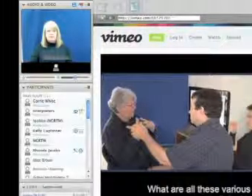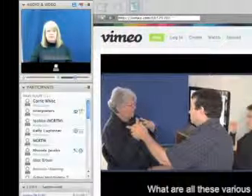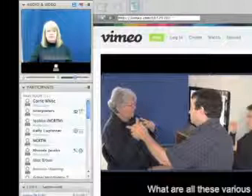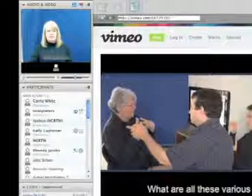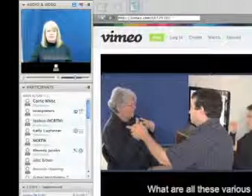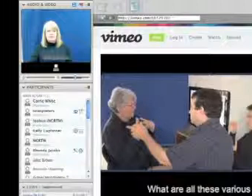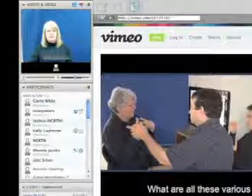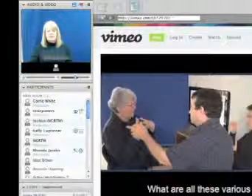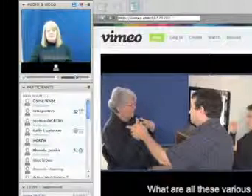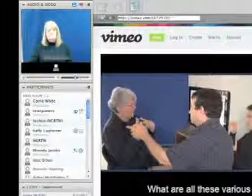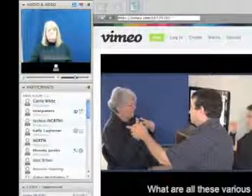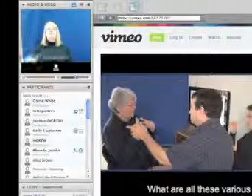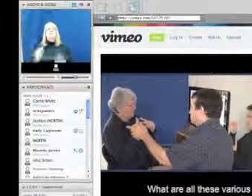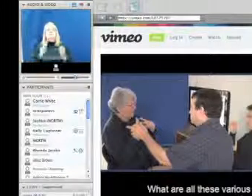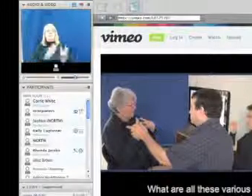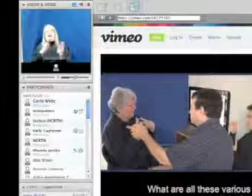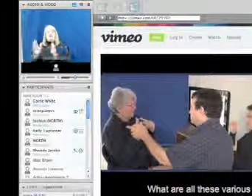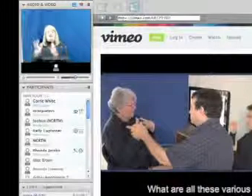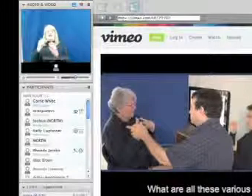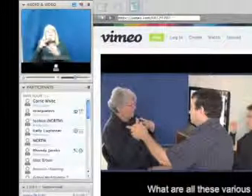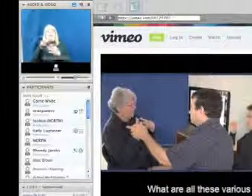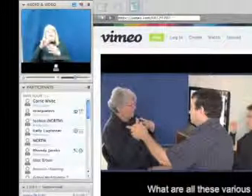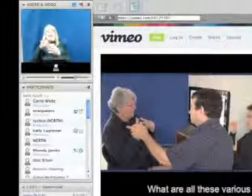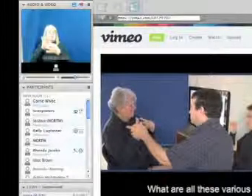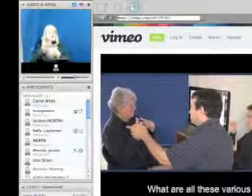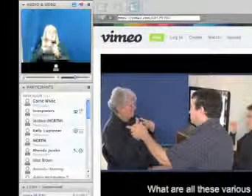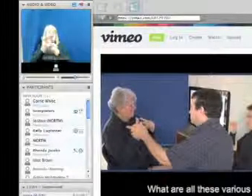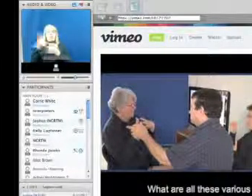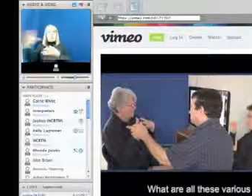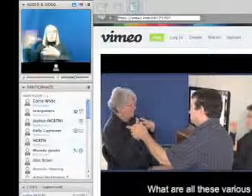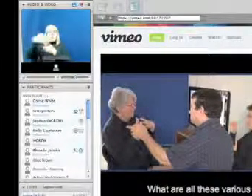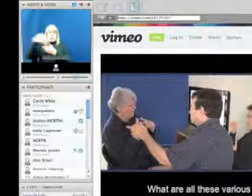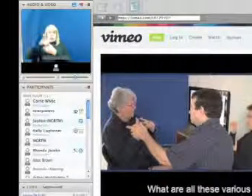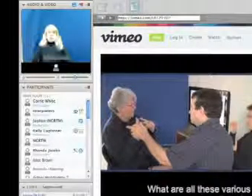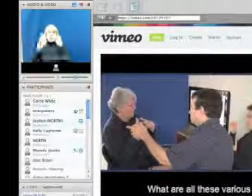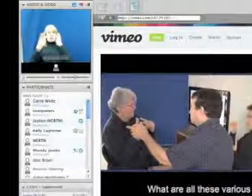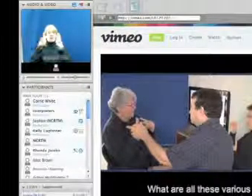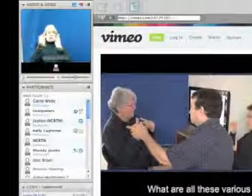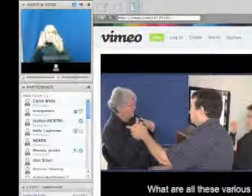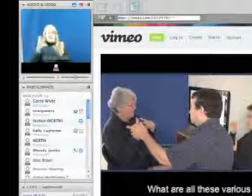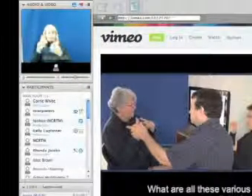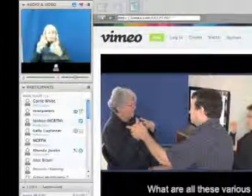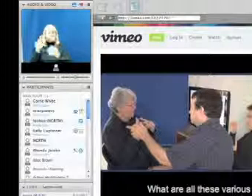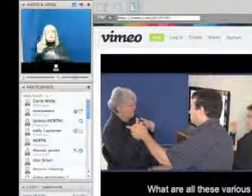And the final one on including visual information here happens at 11:13.